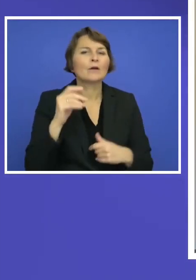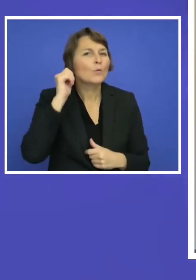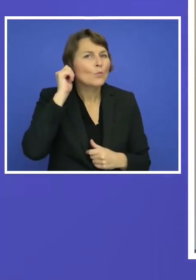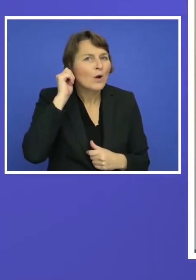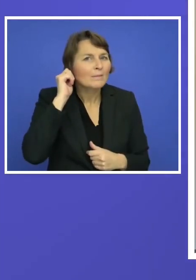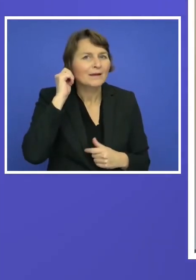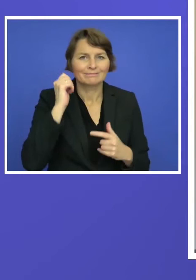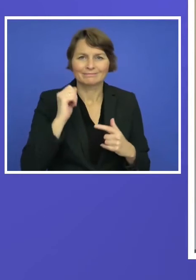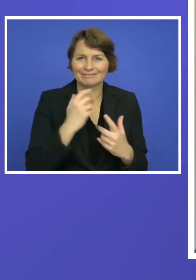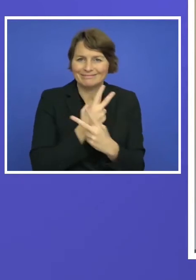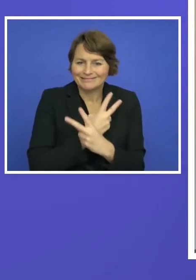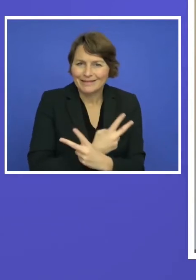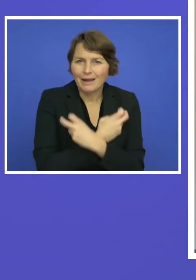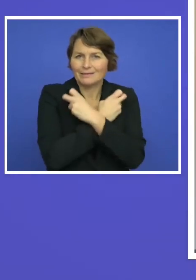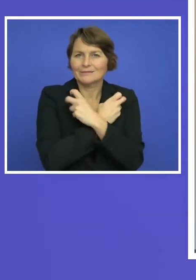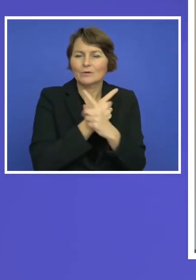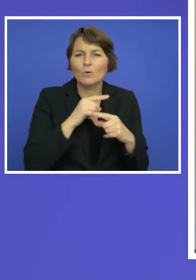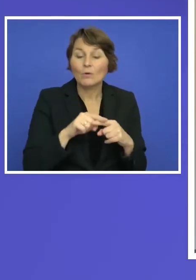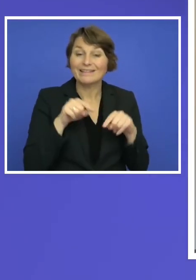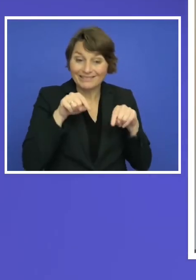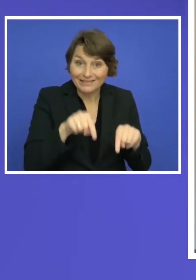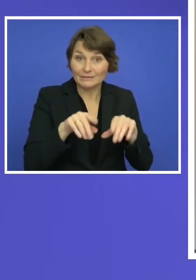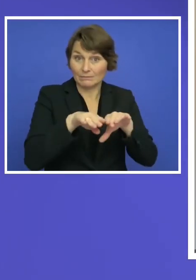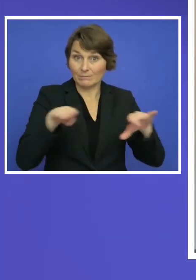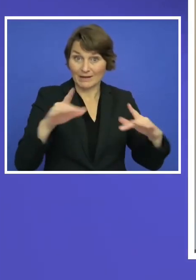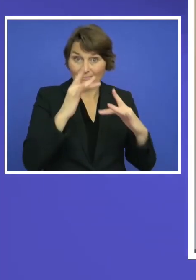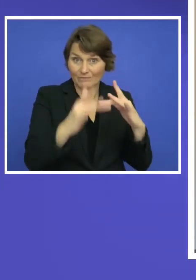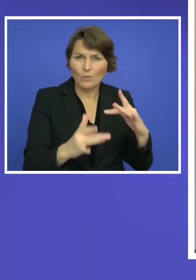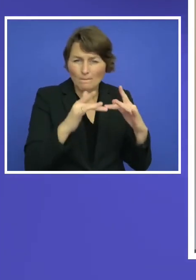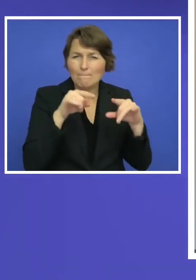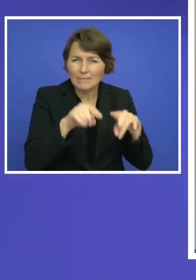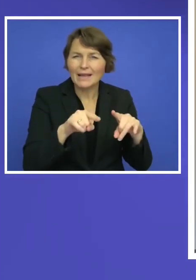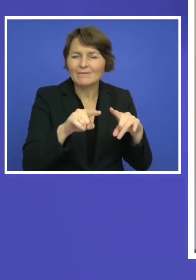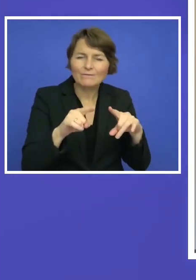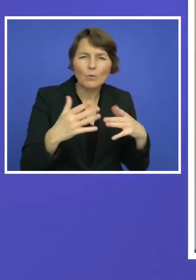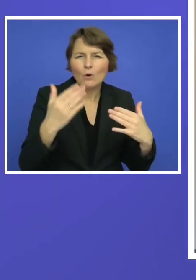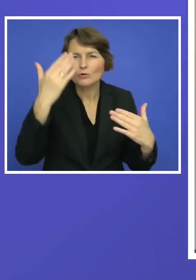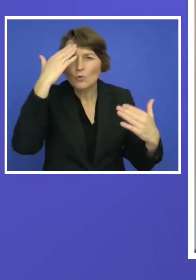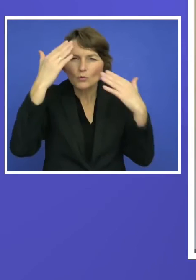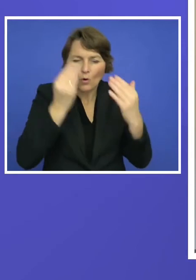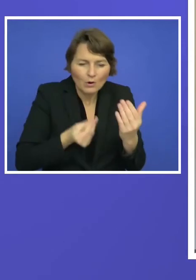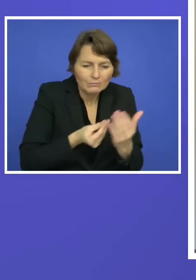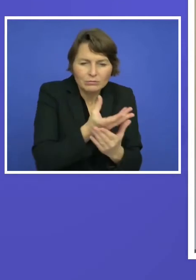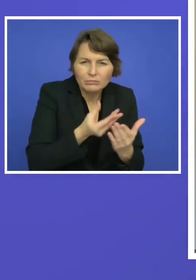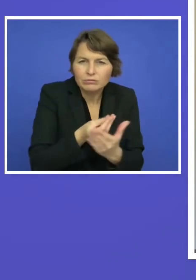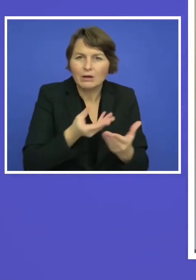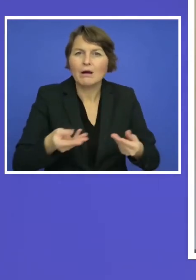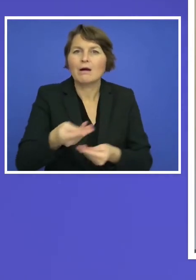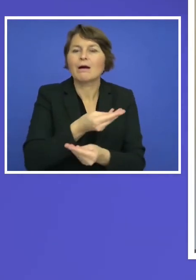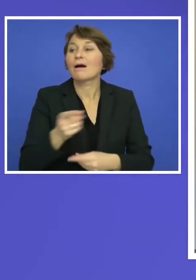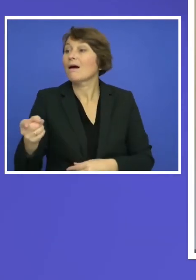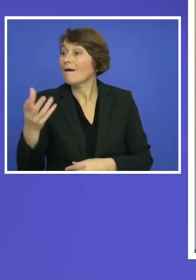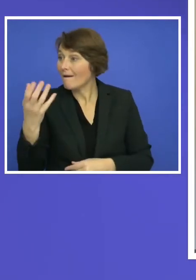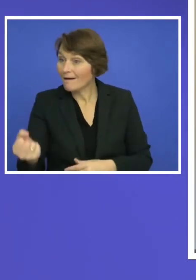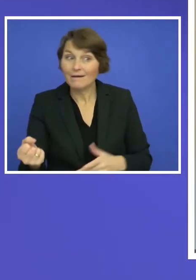platform also to overcome knowledge gaps, to develop exchange of